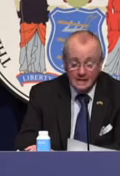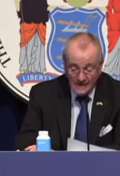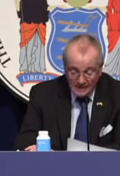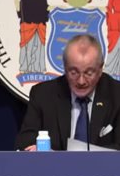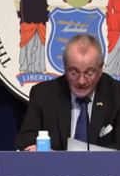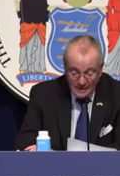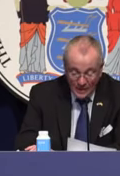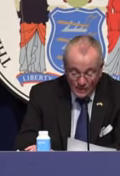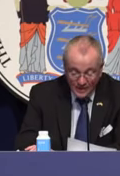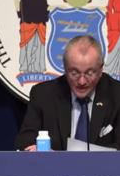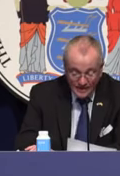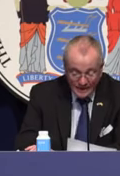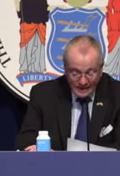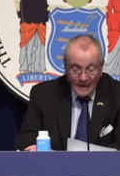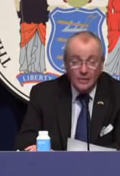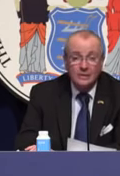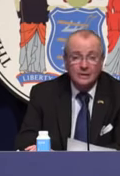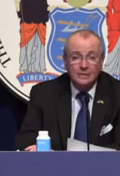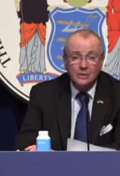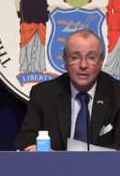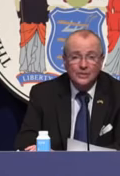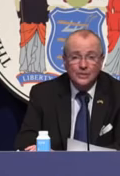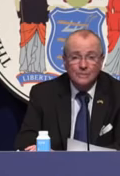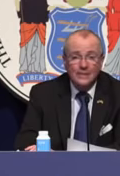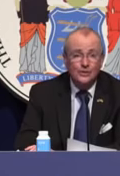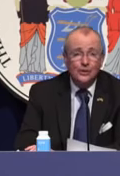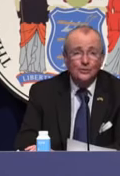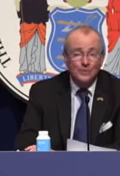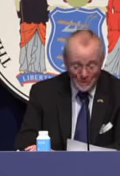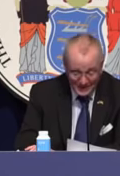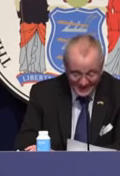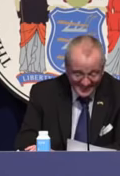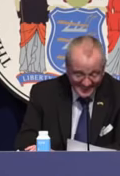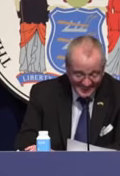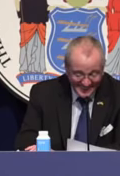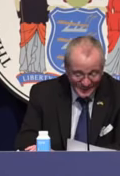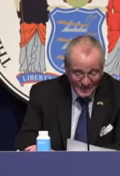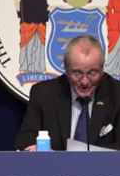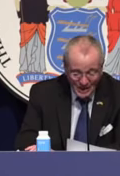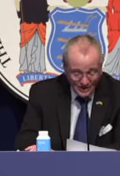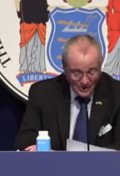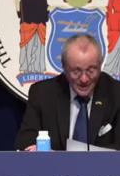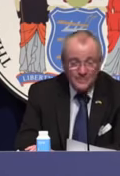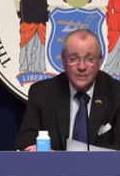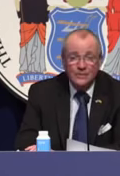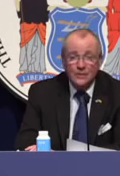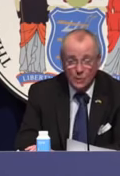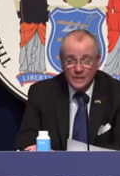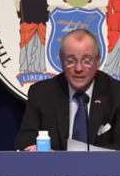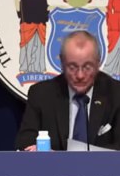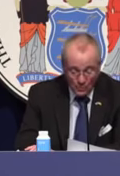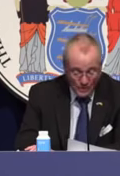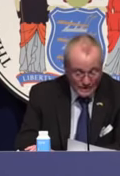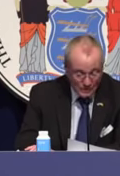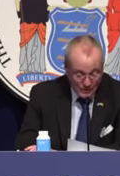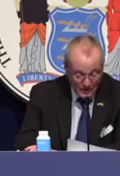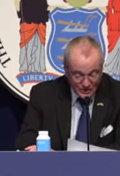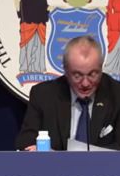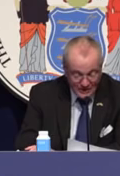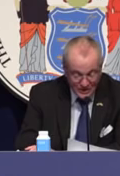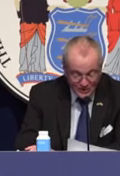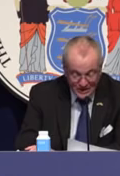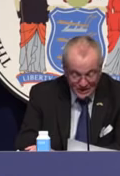Kushner, Kellyanne Conway, and Larry Kudlow, each of them a New Jersey product, and the entire team for their willingness to work